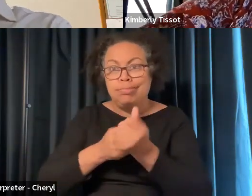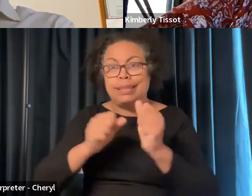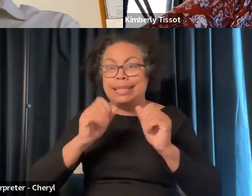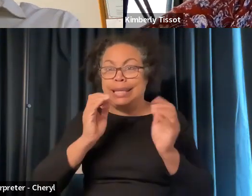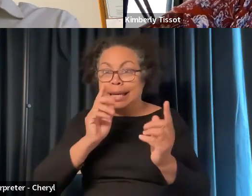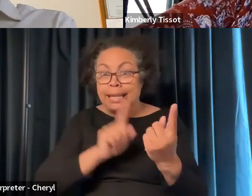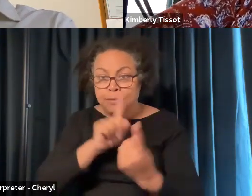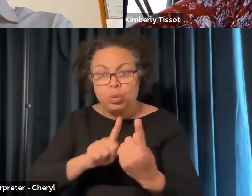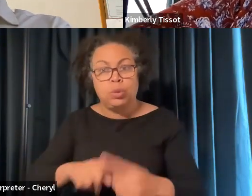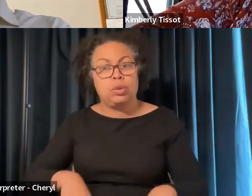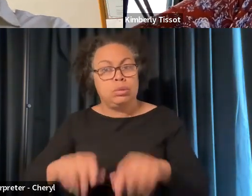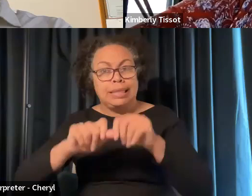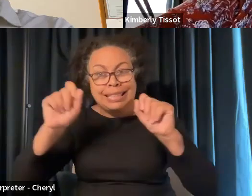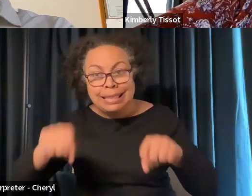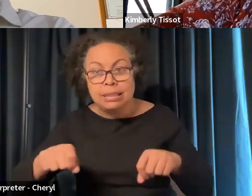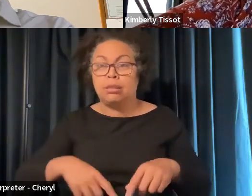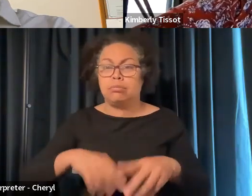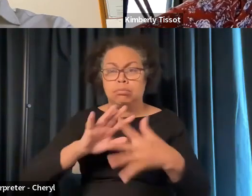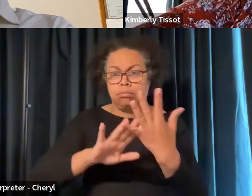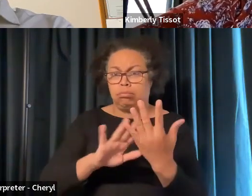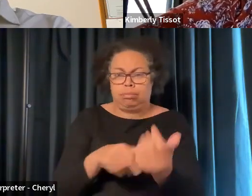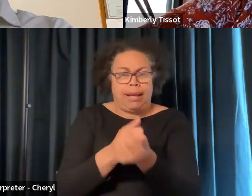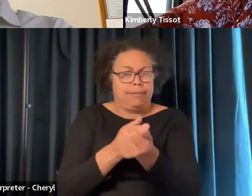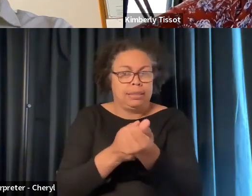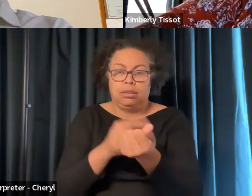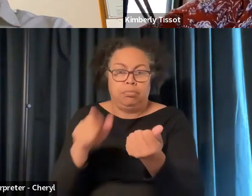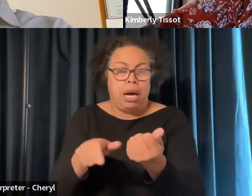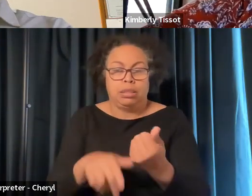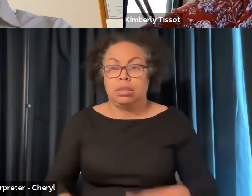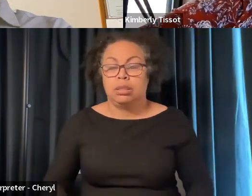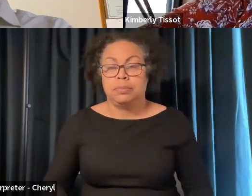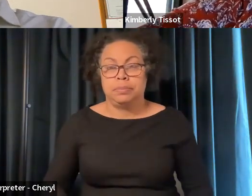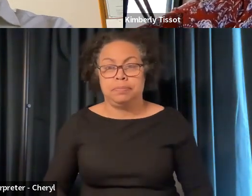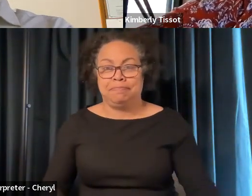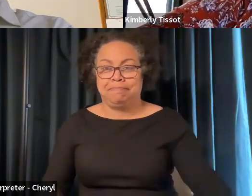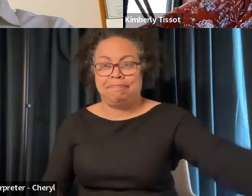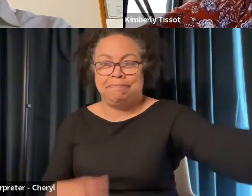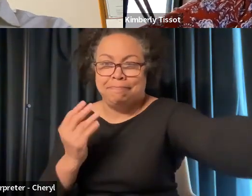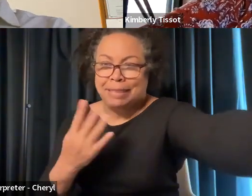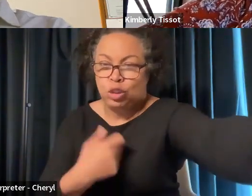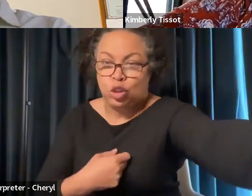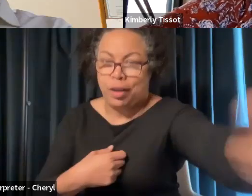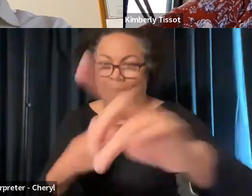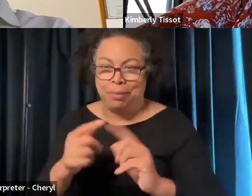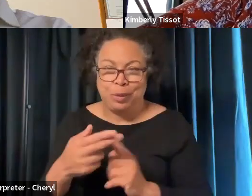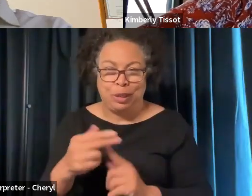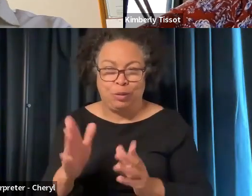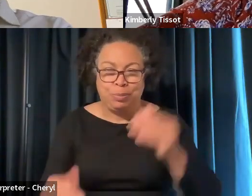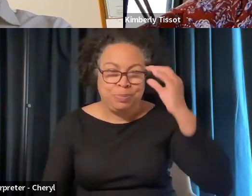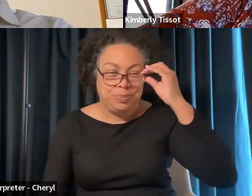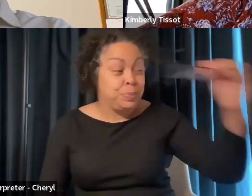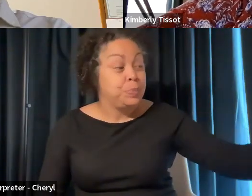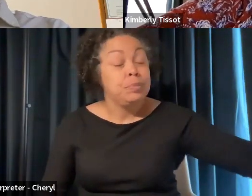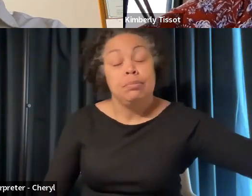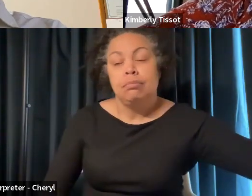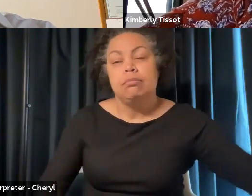So we're going to go, and that was all the questions. There are some questions that we're going to ask the panel. So we'll allow the panel to answer